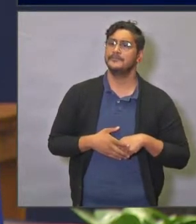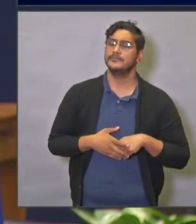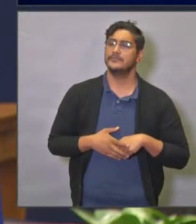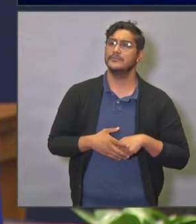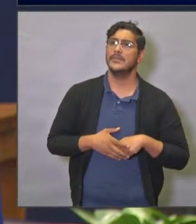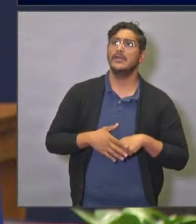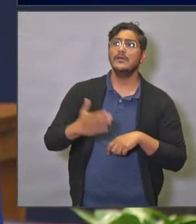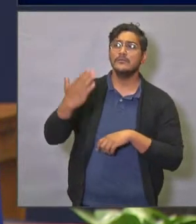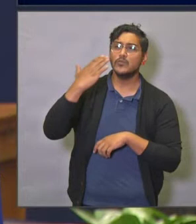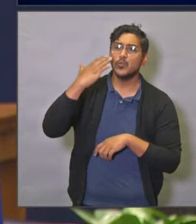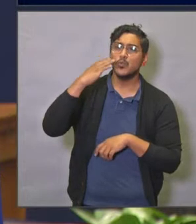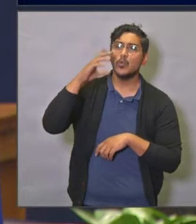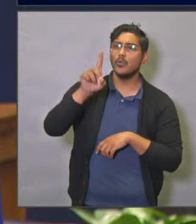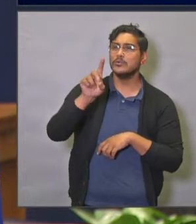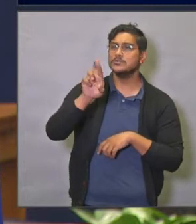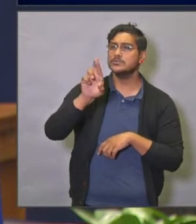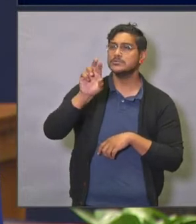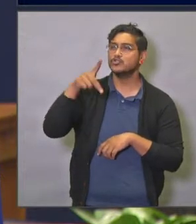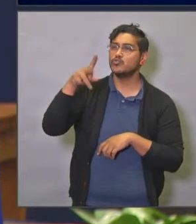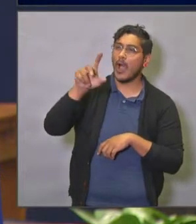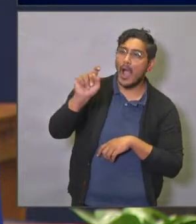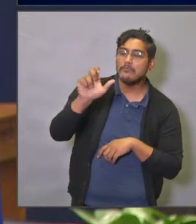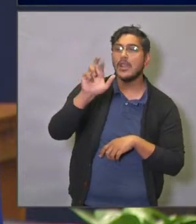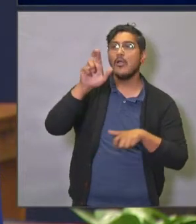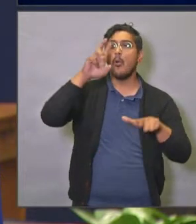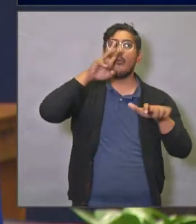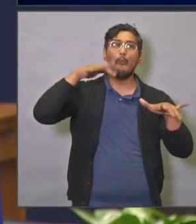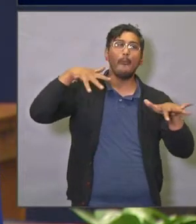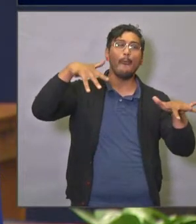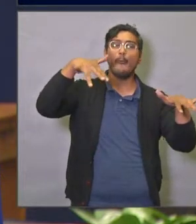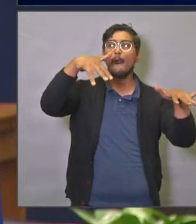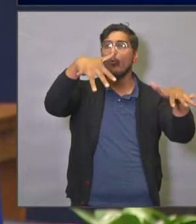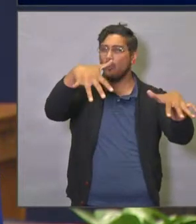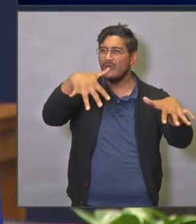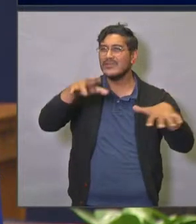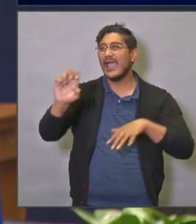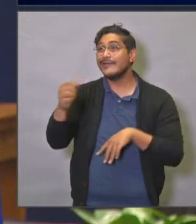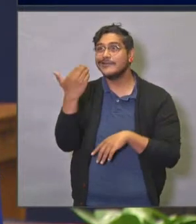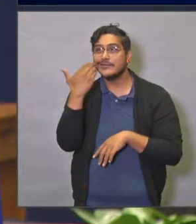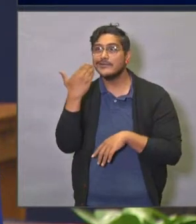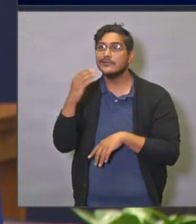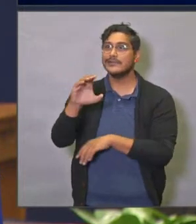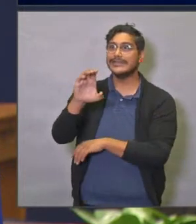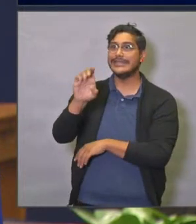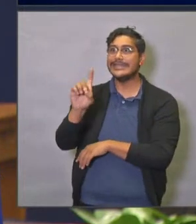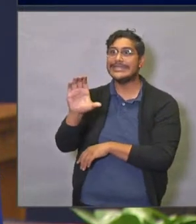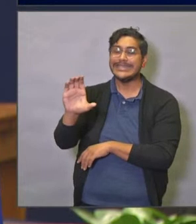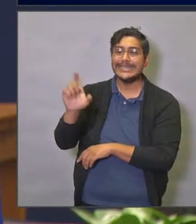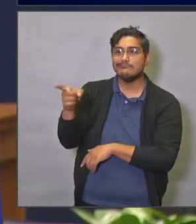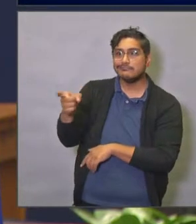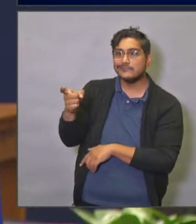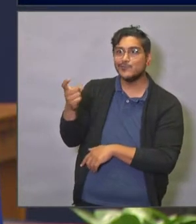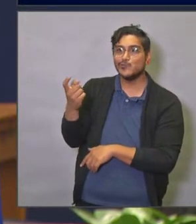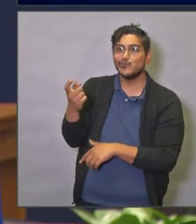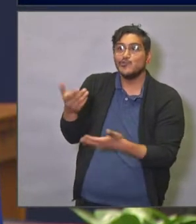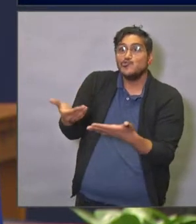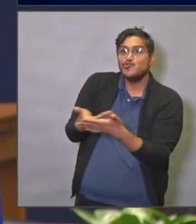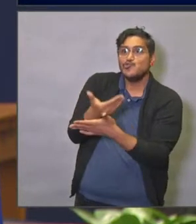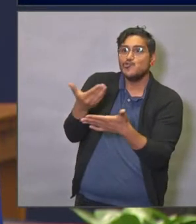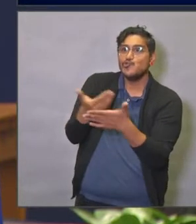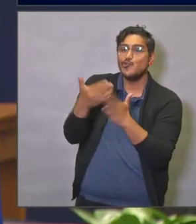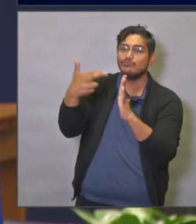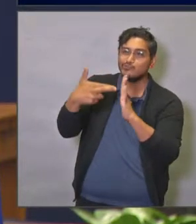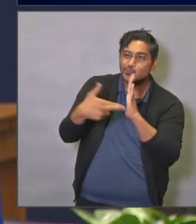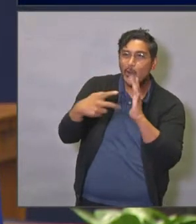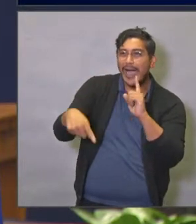spread and droplet spread, and CDC dropping its new guidelines about aerosols. If indeed aerosols are